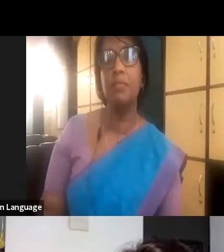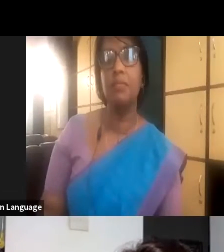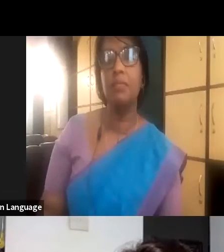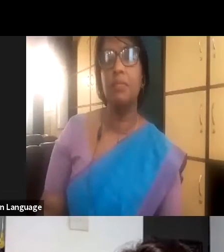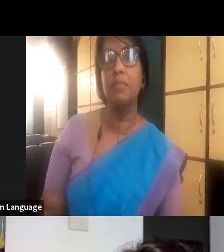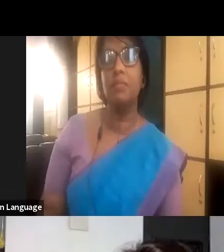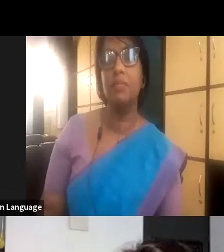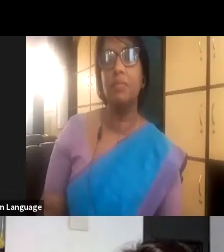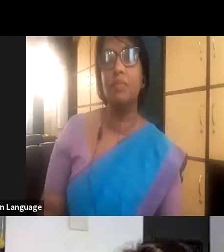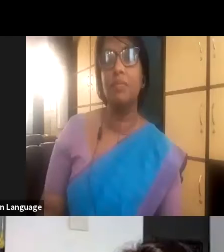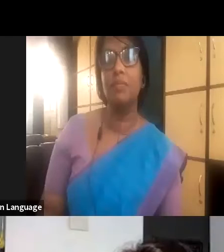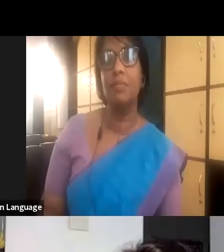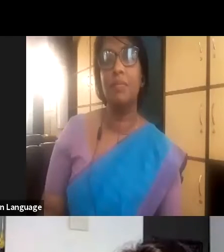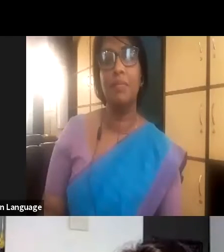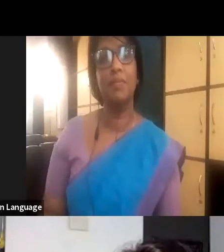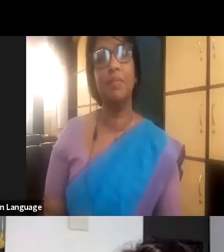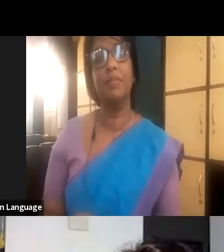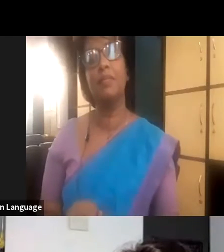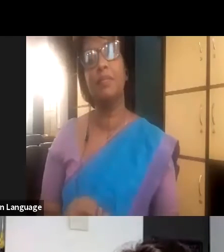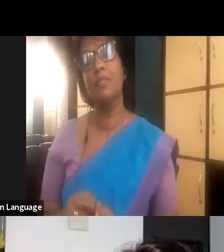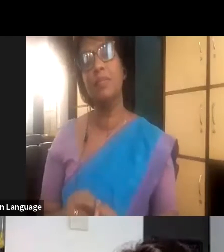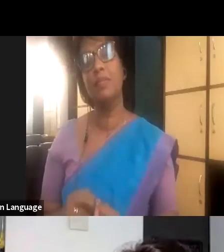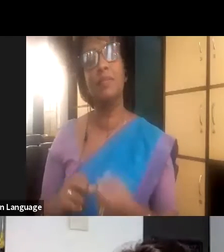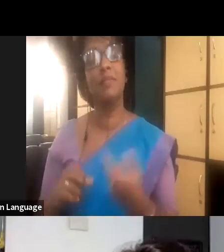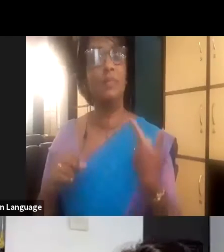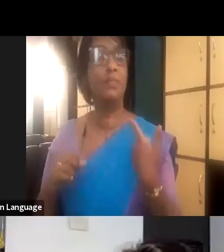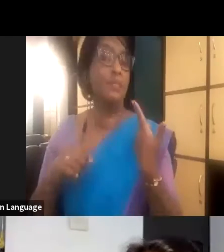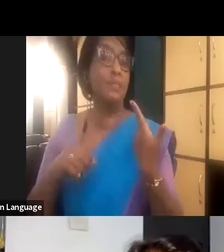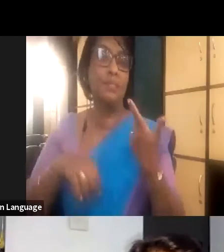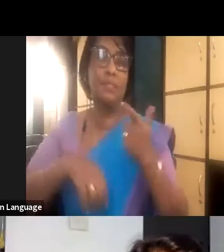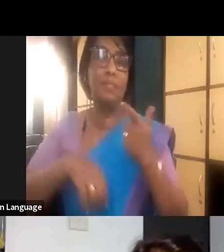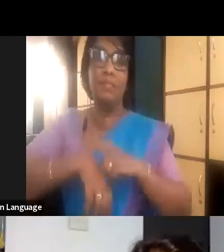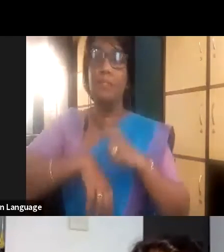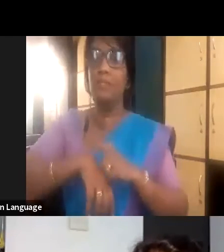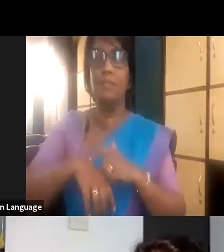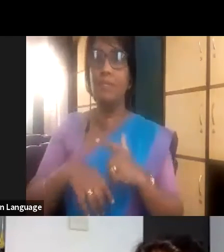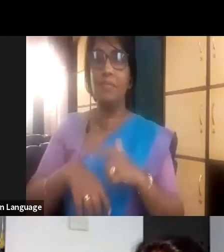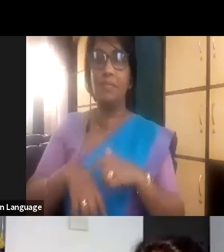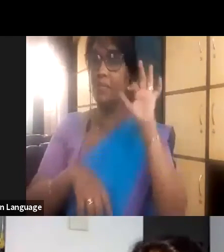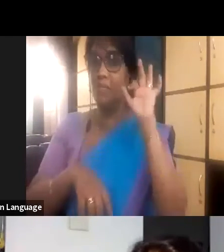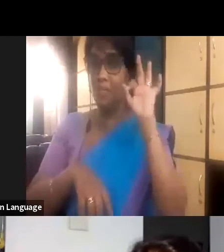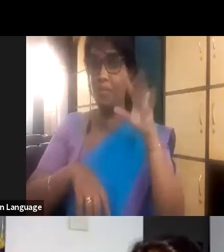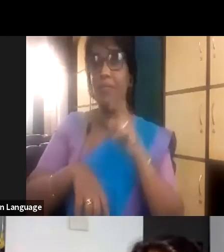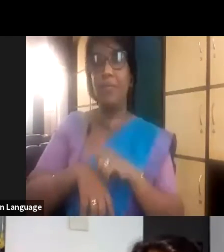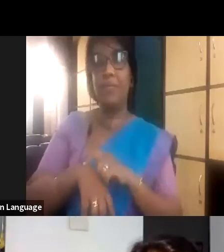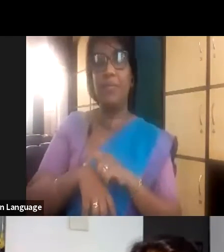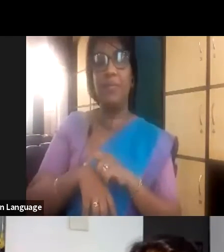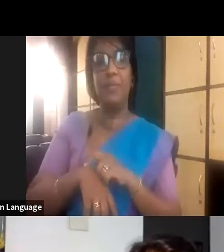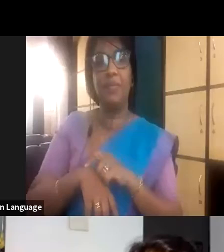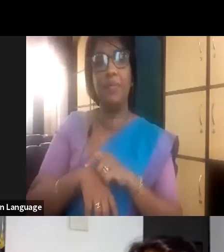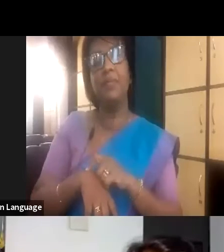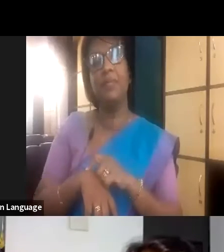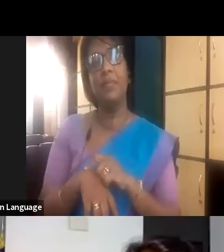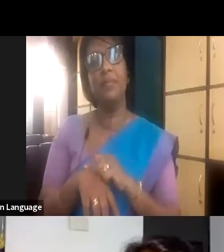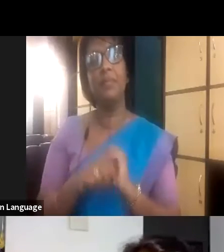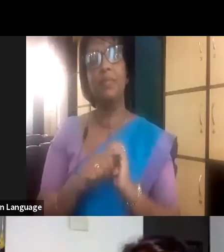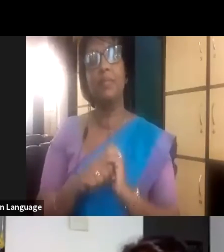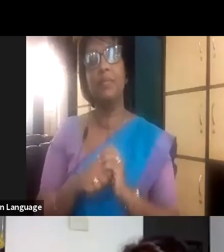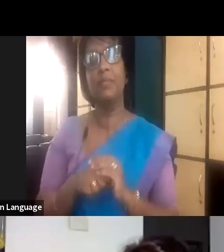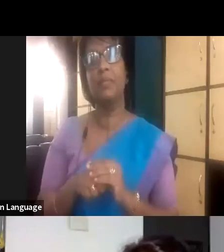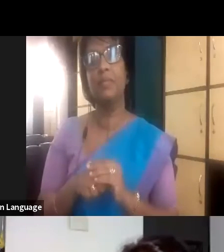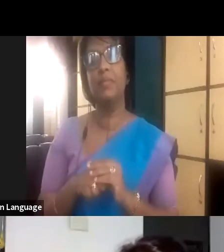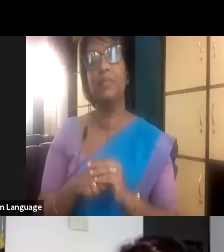come to a hard close because it's almost 5 o'clock. Thank you, and that sums up the session on building supply